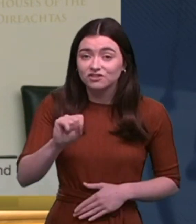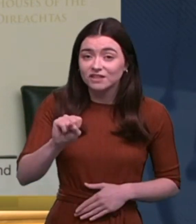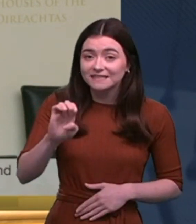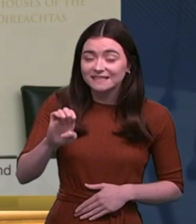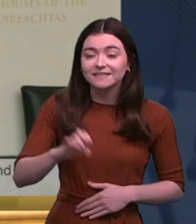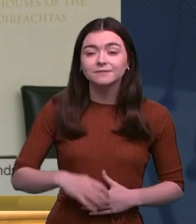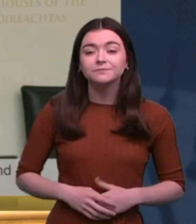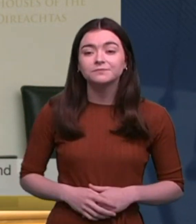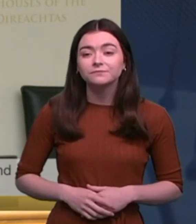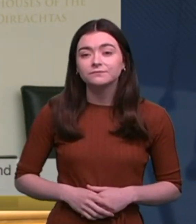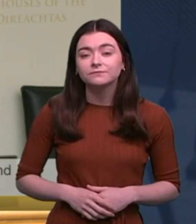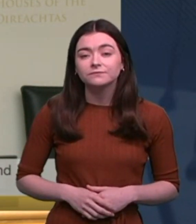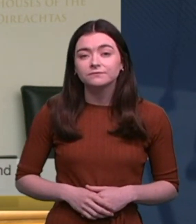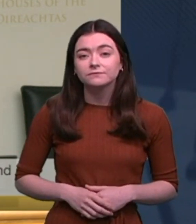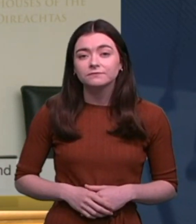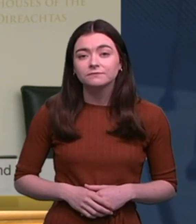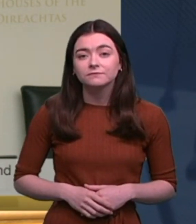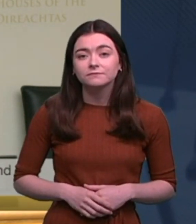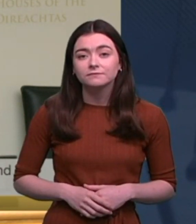moment,